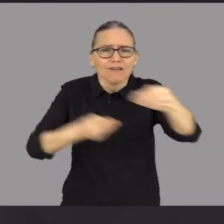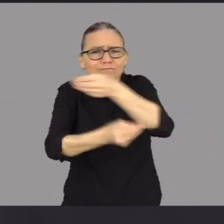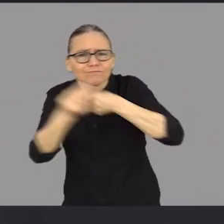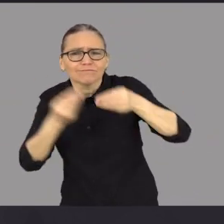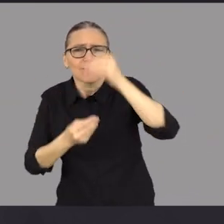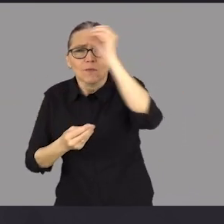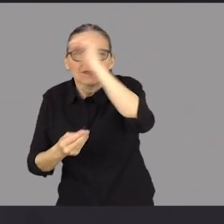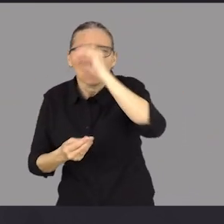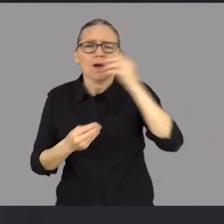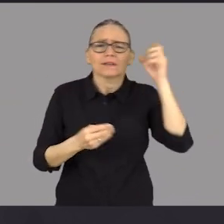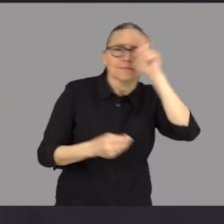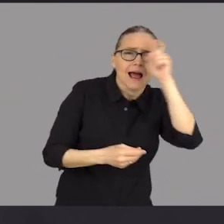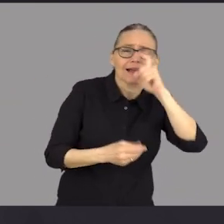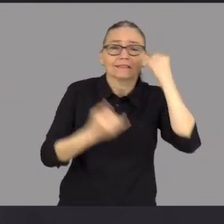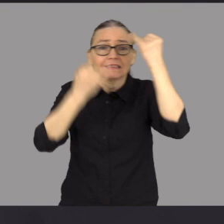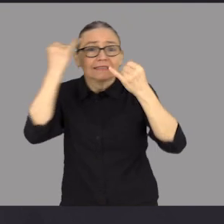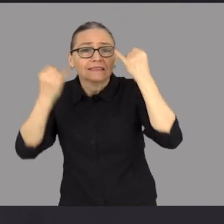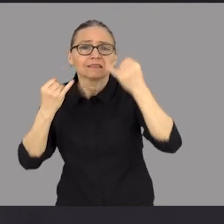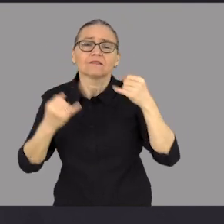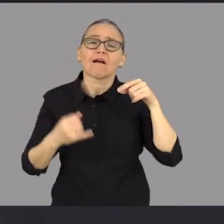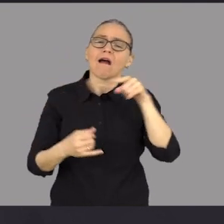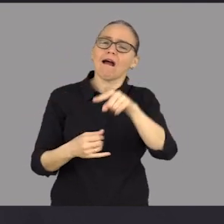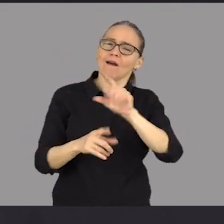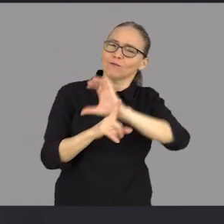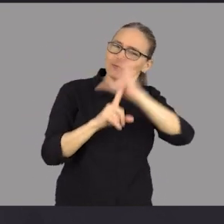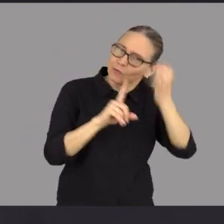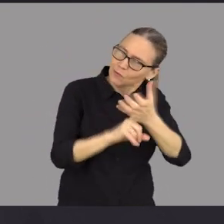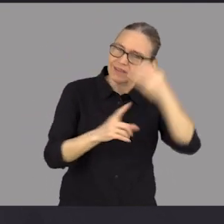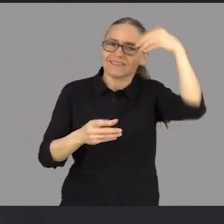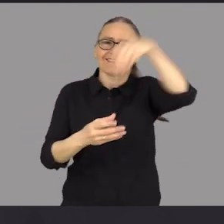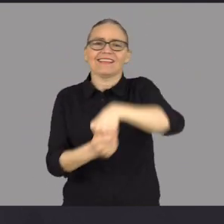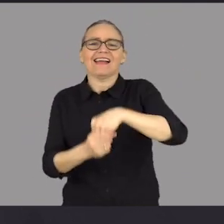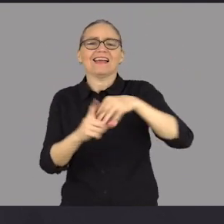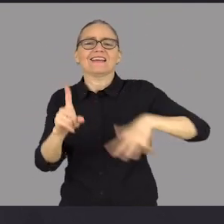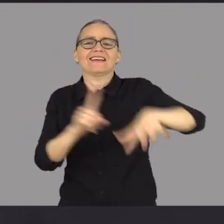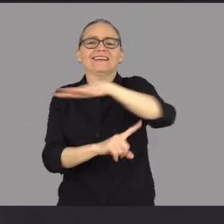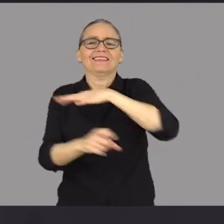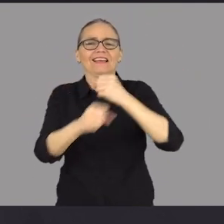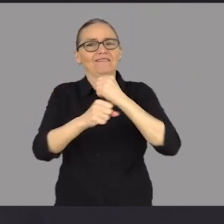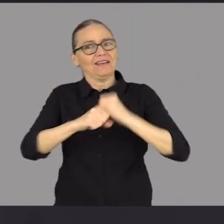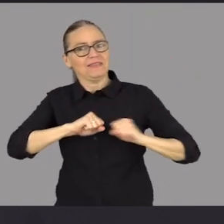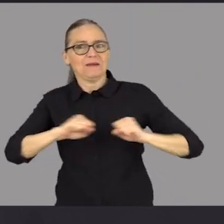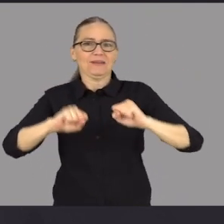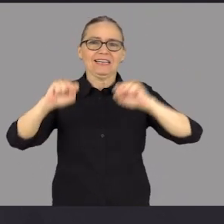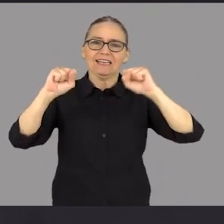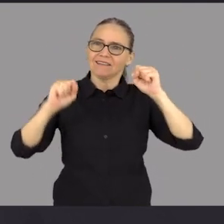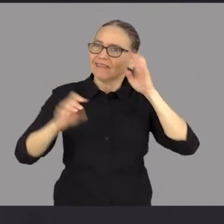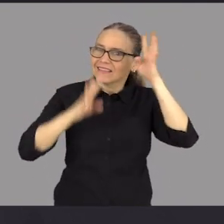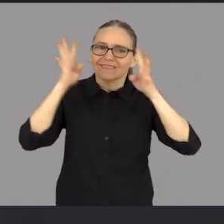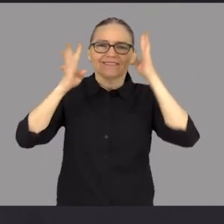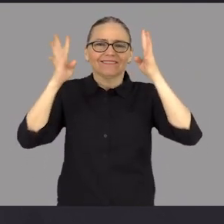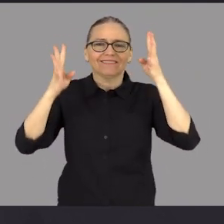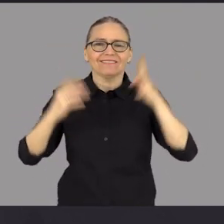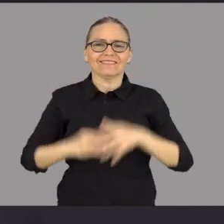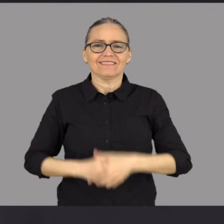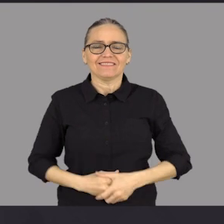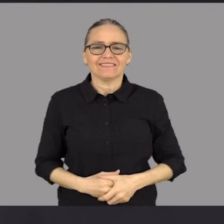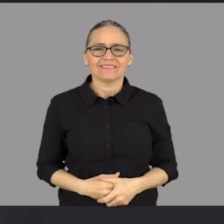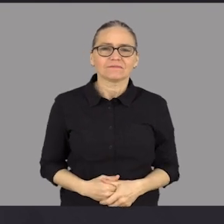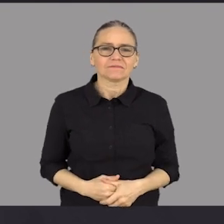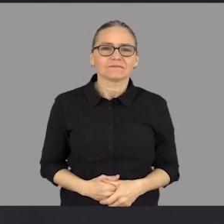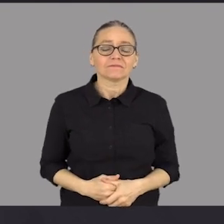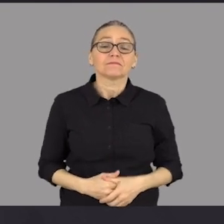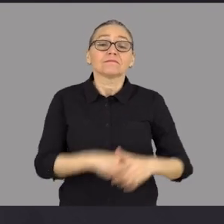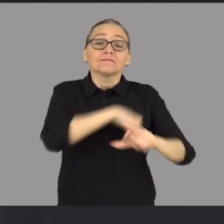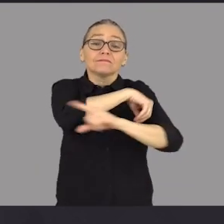and perspectives share their opinions, experiences, and ideas, it creates a dynamic workplace culture